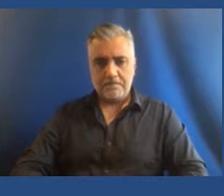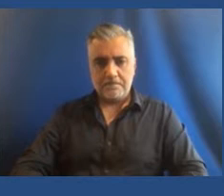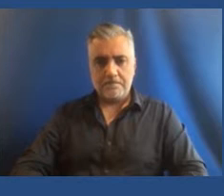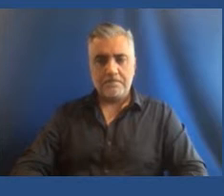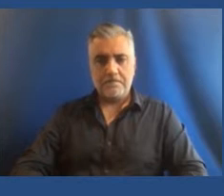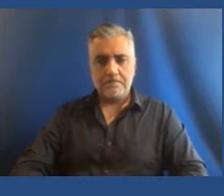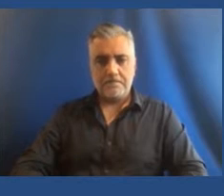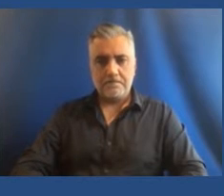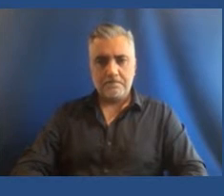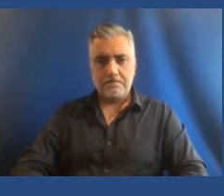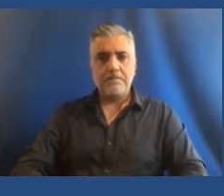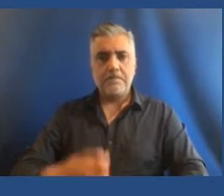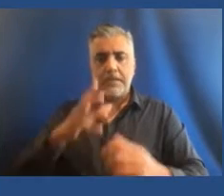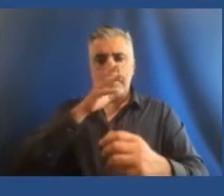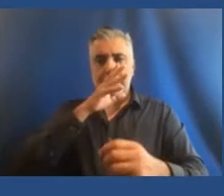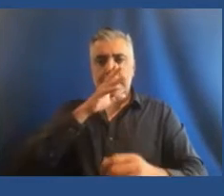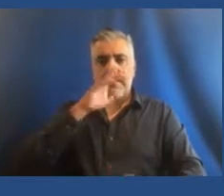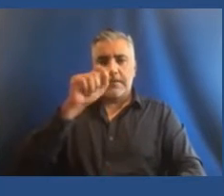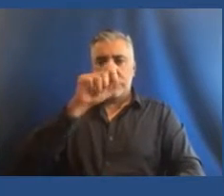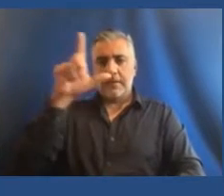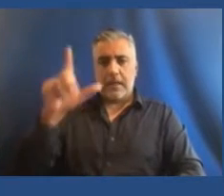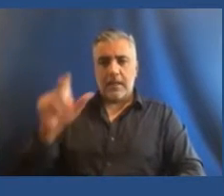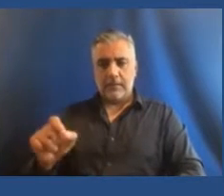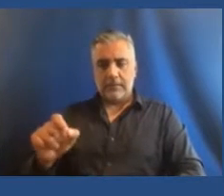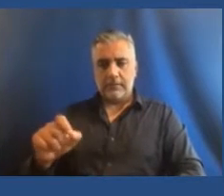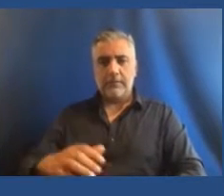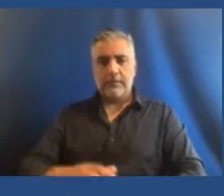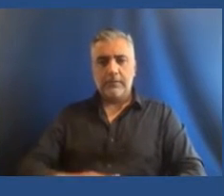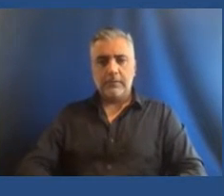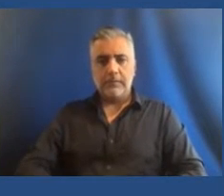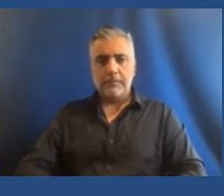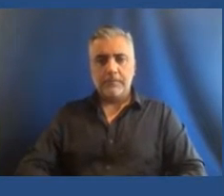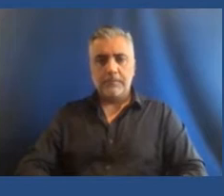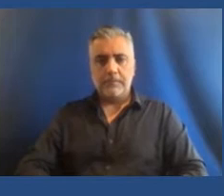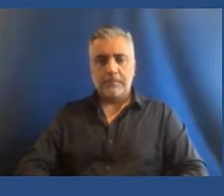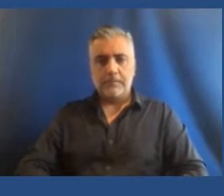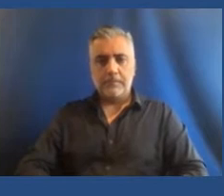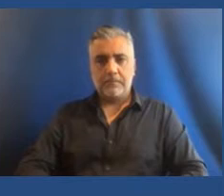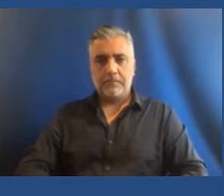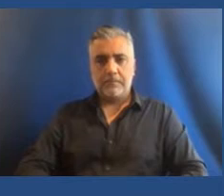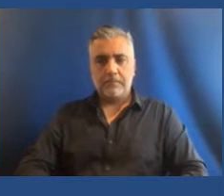Dominum vobiscum. Sin nomen Domini benedictum.